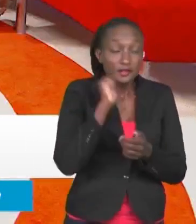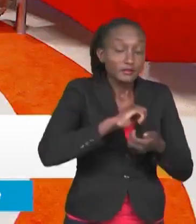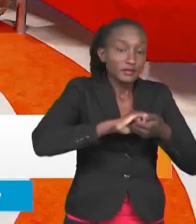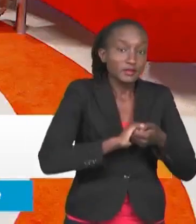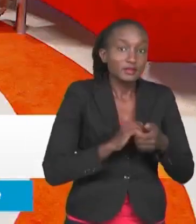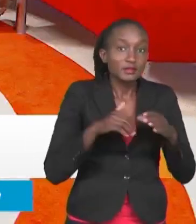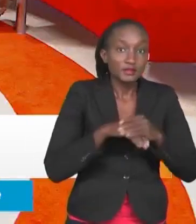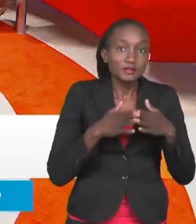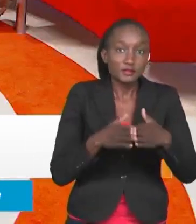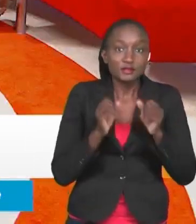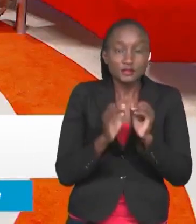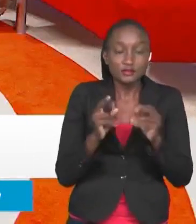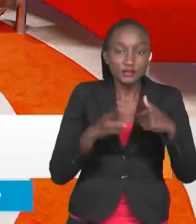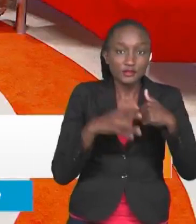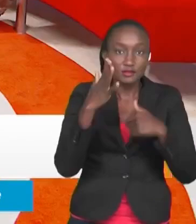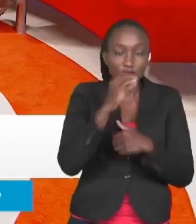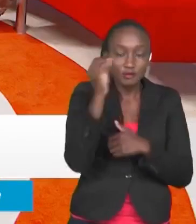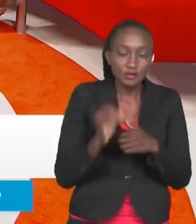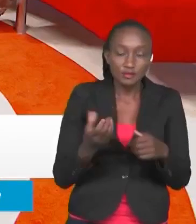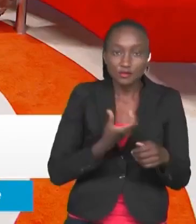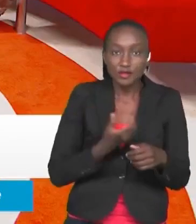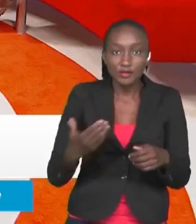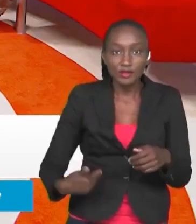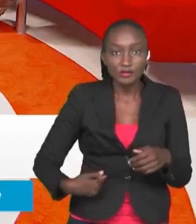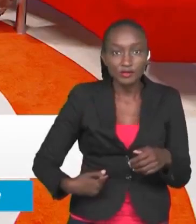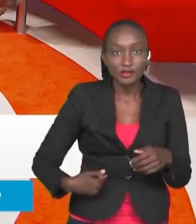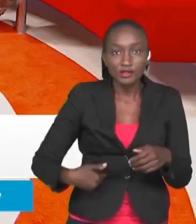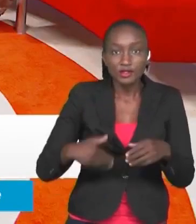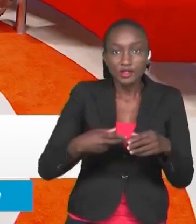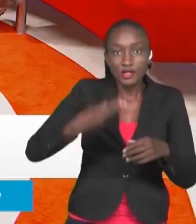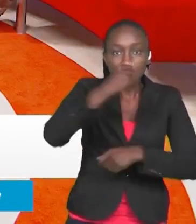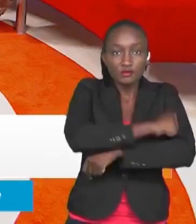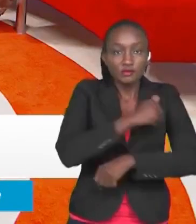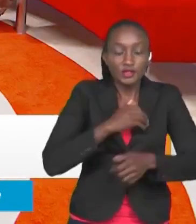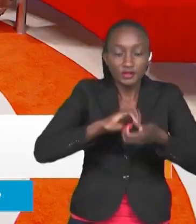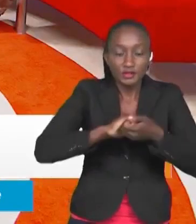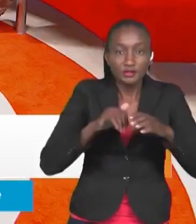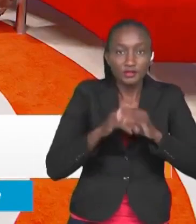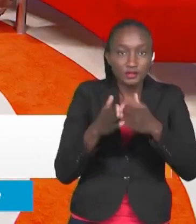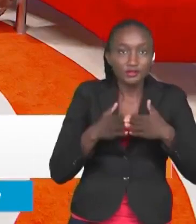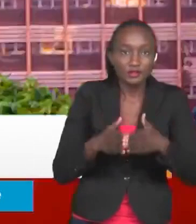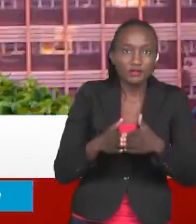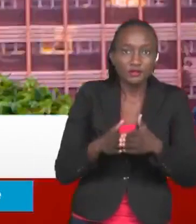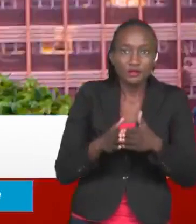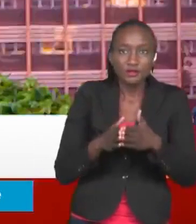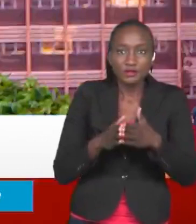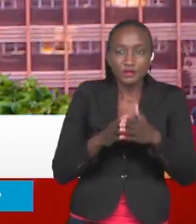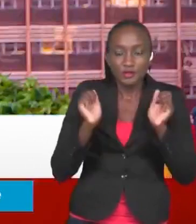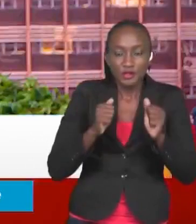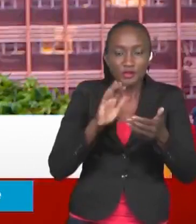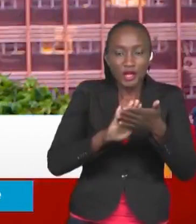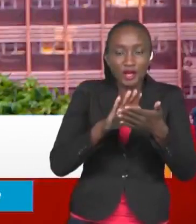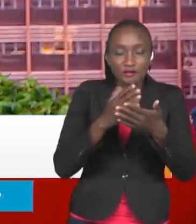So if 75% of our youth, as the age of high school, have already engaged in sex, do we throw in jail all of them for